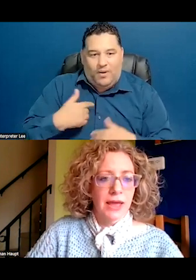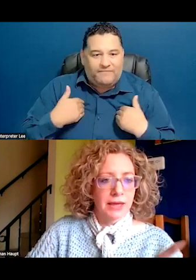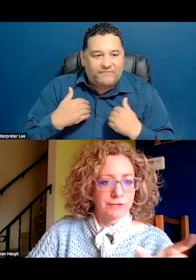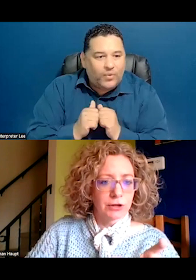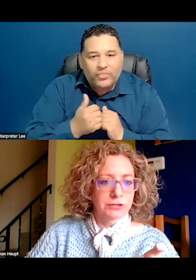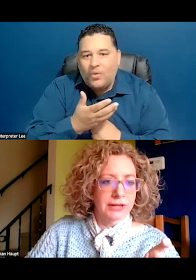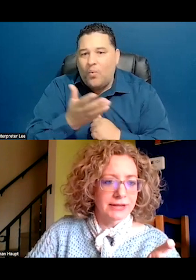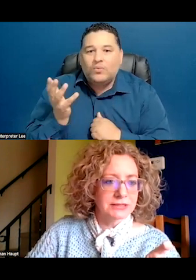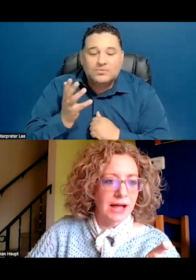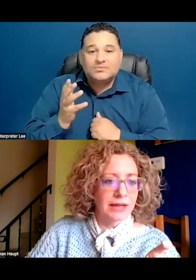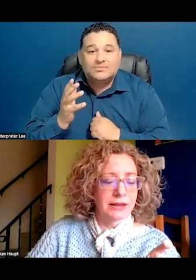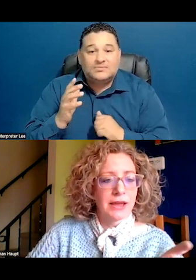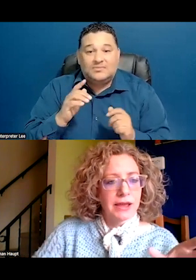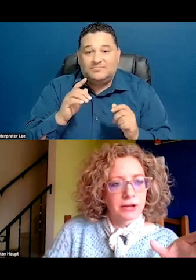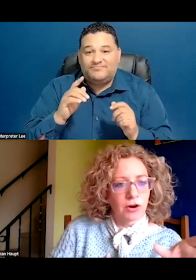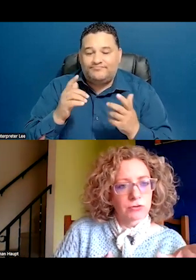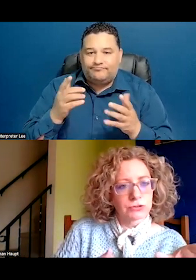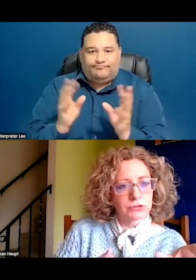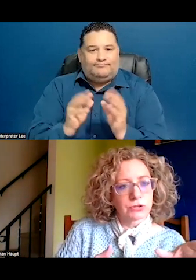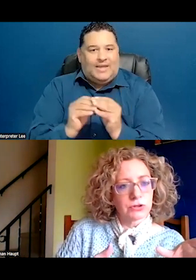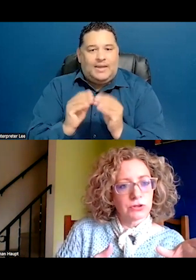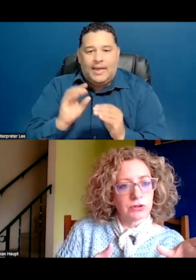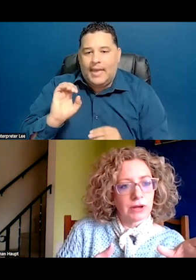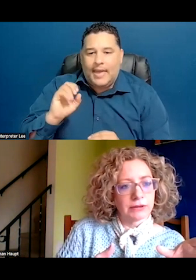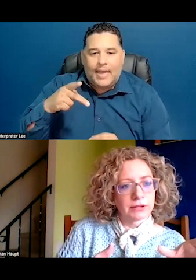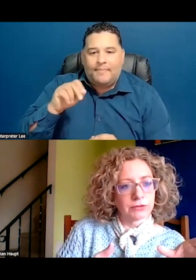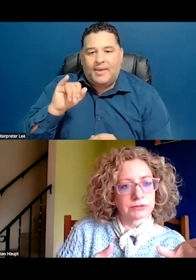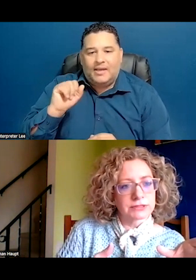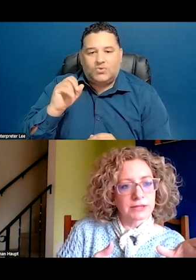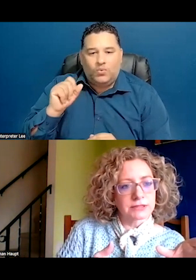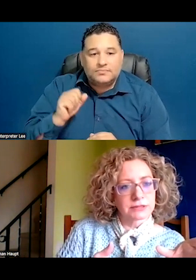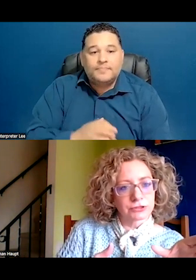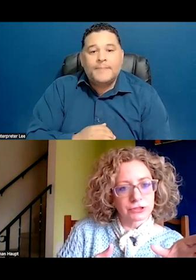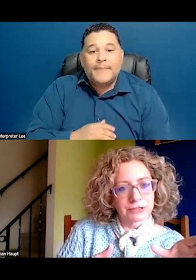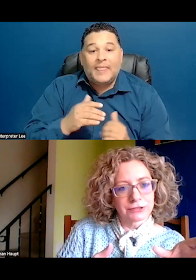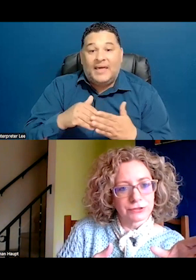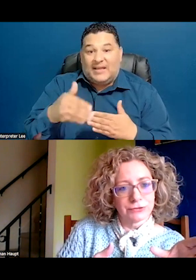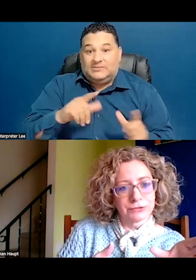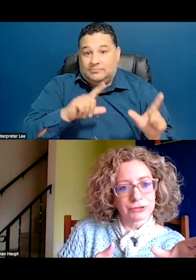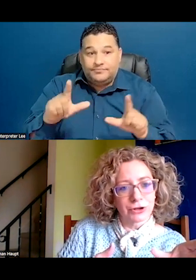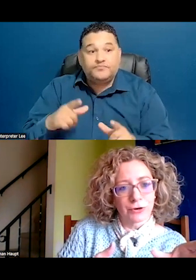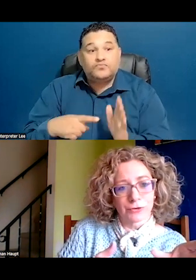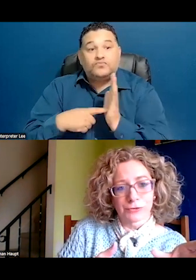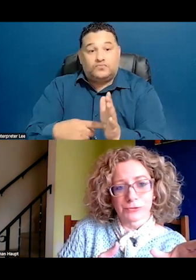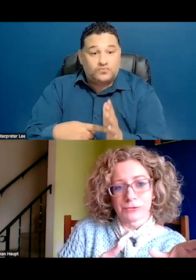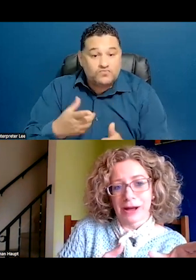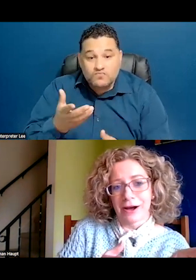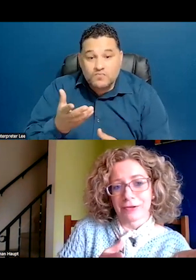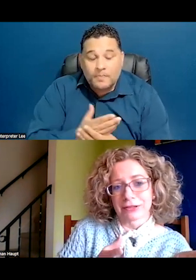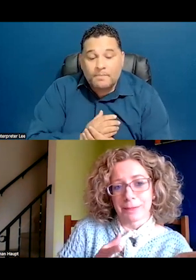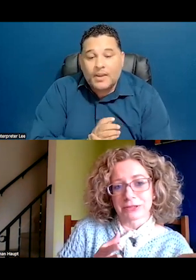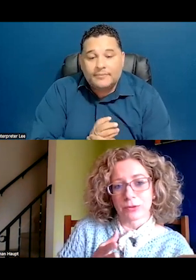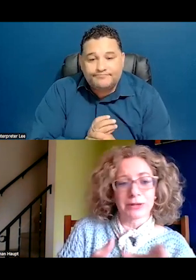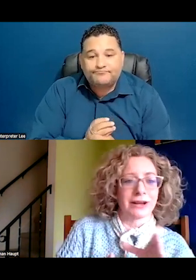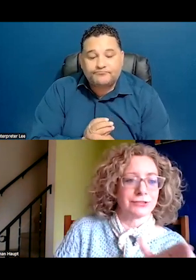episodes. And if you go to the next slide, it goes, it'll discuss, should soon show